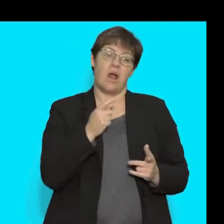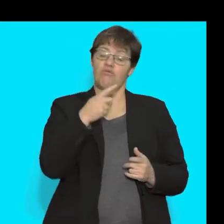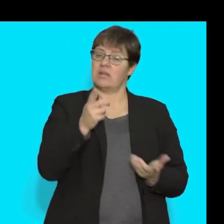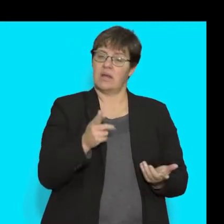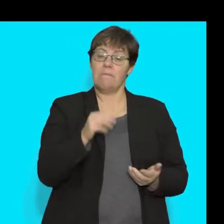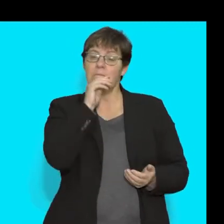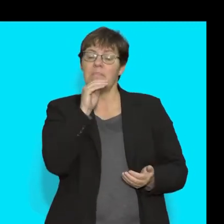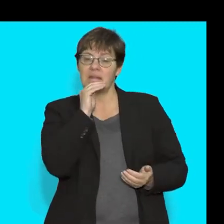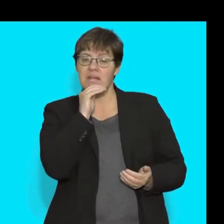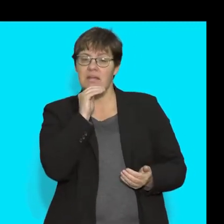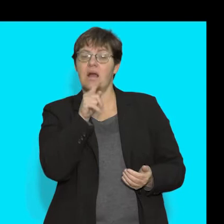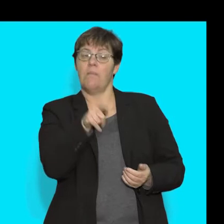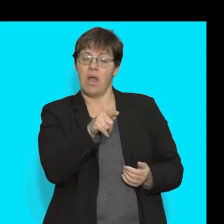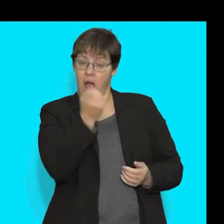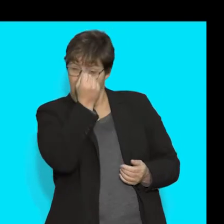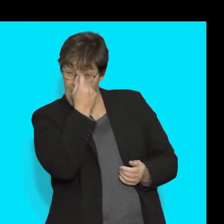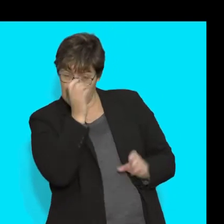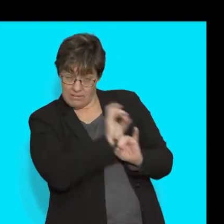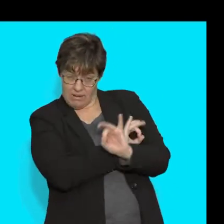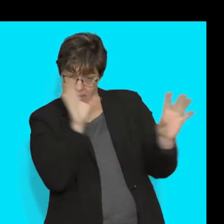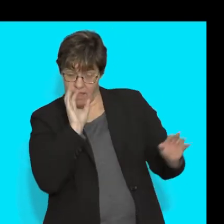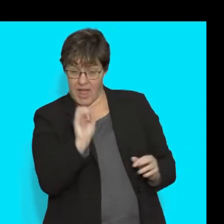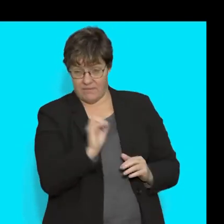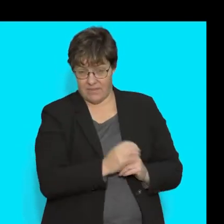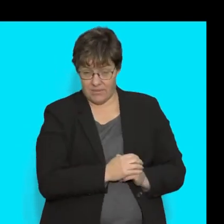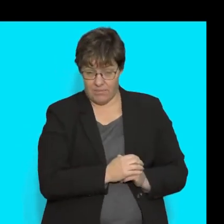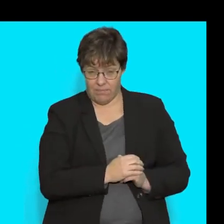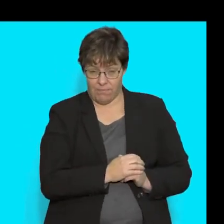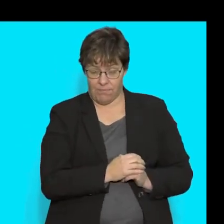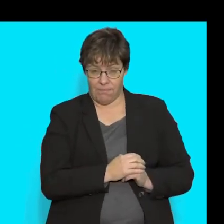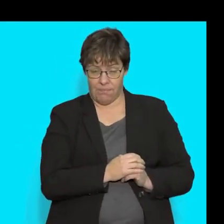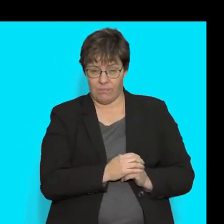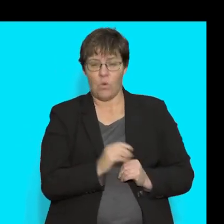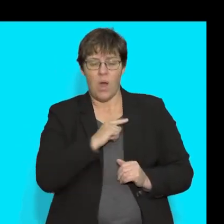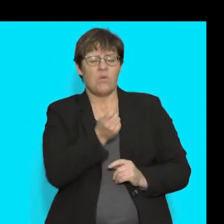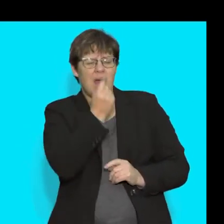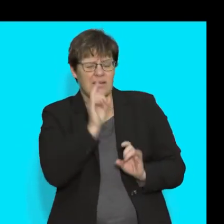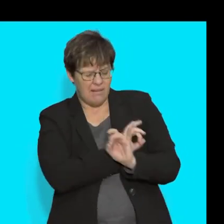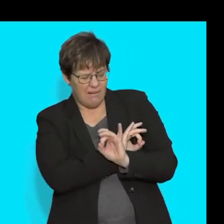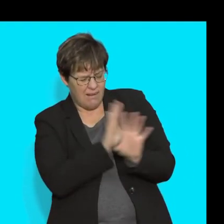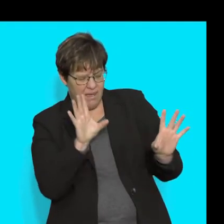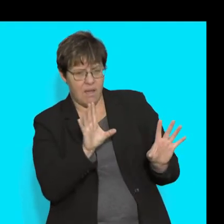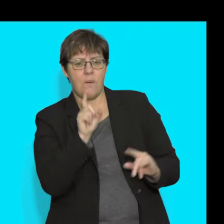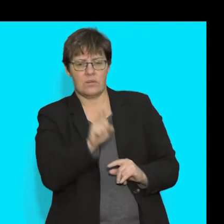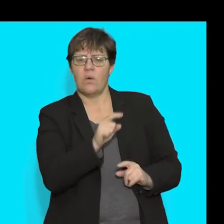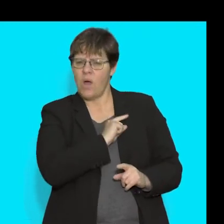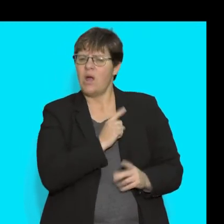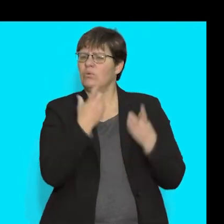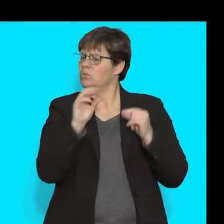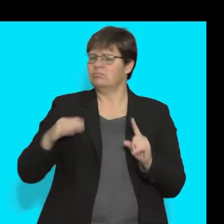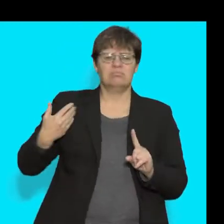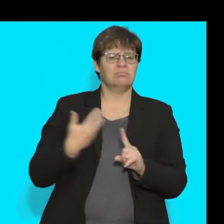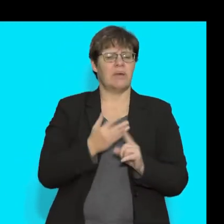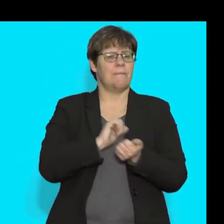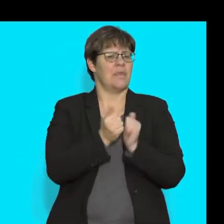with really being correct. It is about, does it make sense, right? Because it really needs to make sense to you. You've